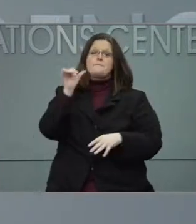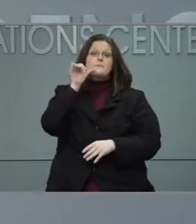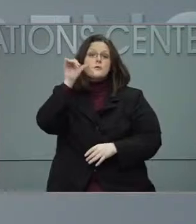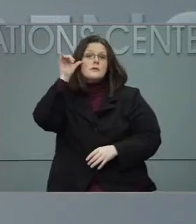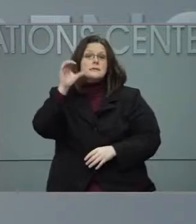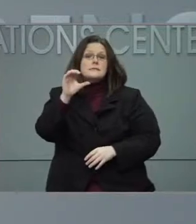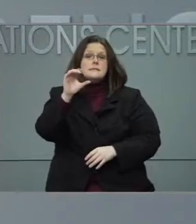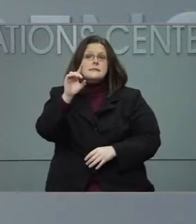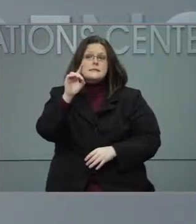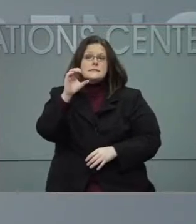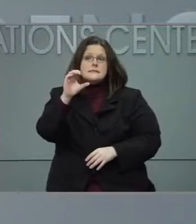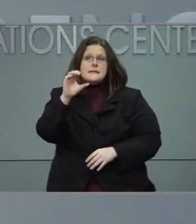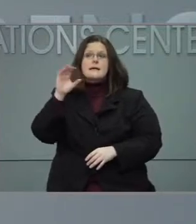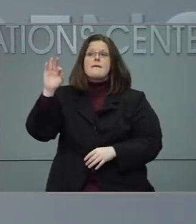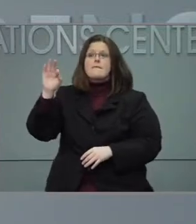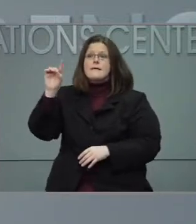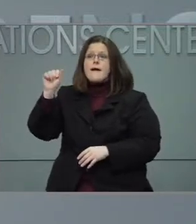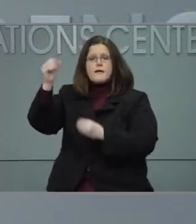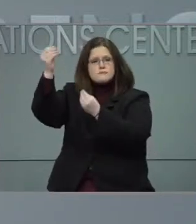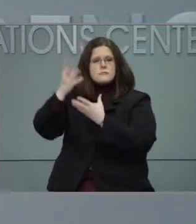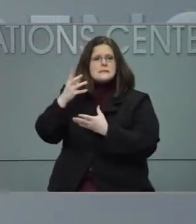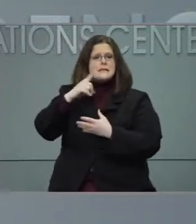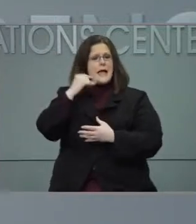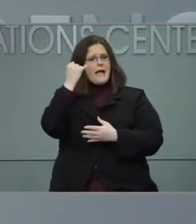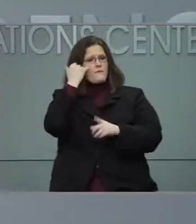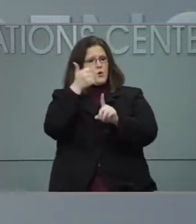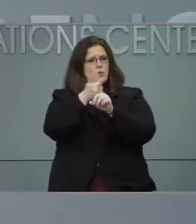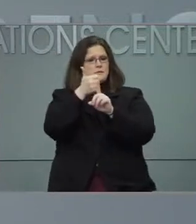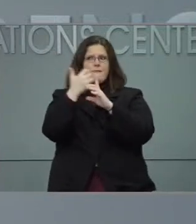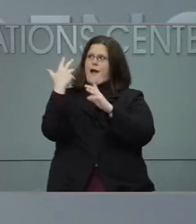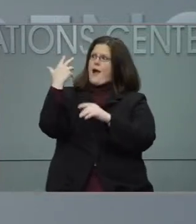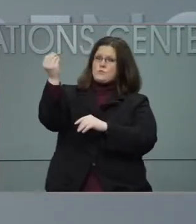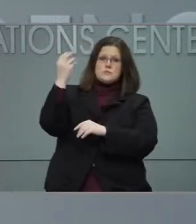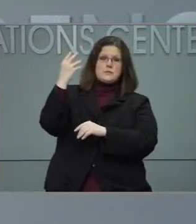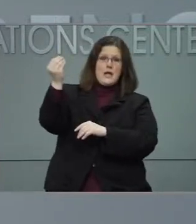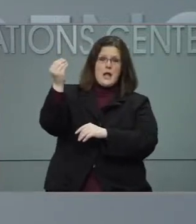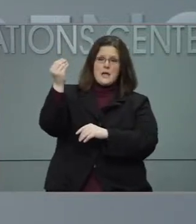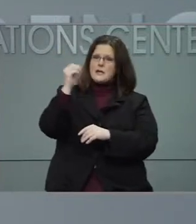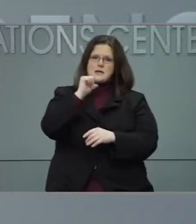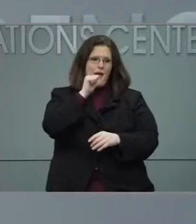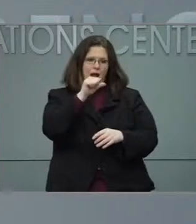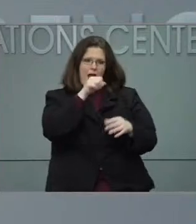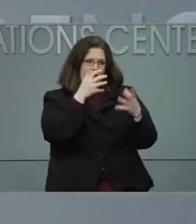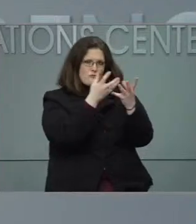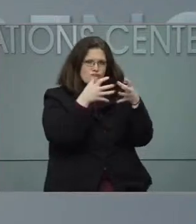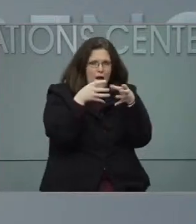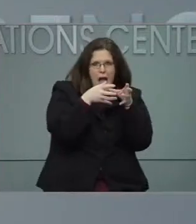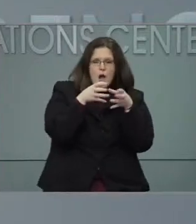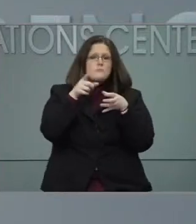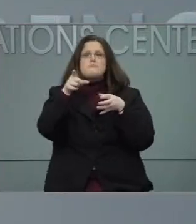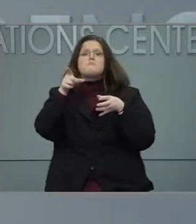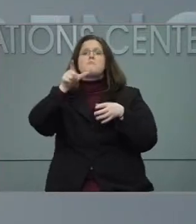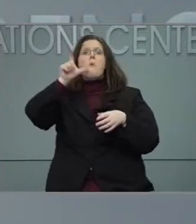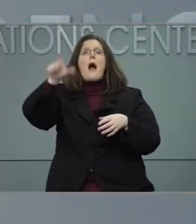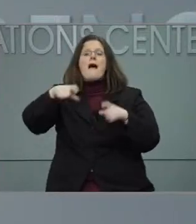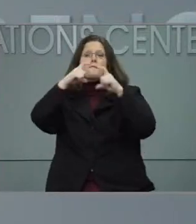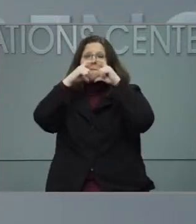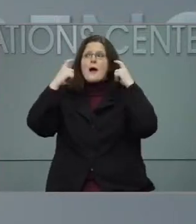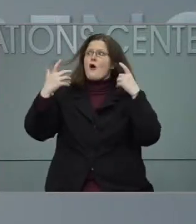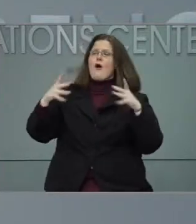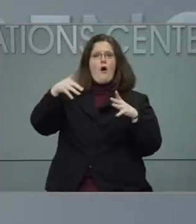you're outdoors and not in a big crowd, you'll no longer need to wear a mask. And that's great news for the